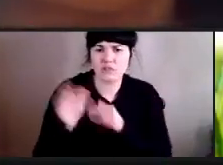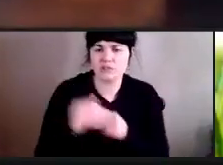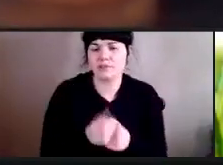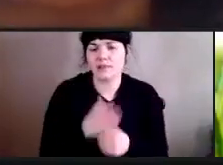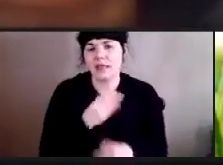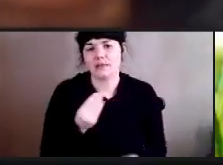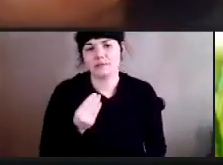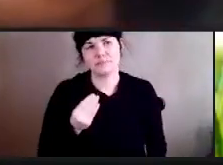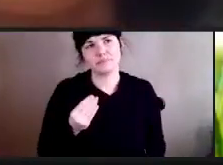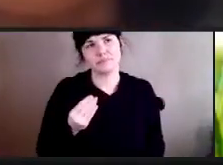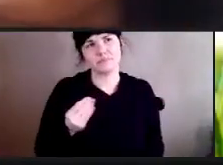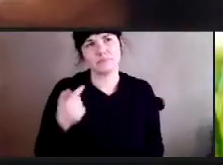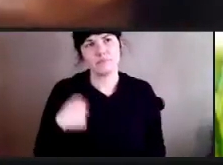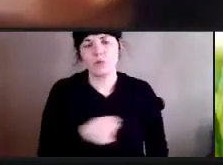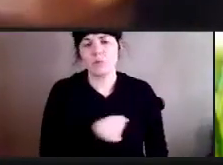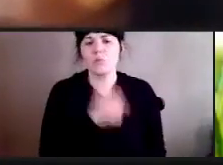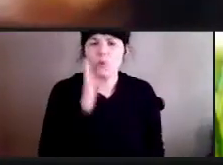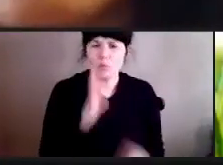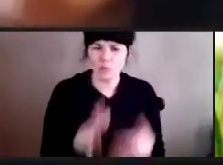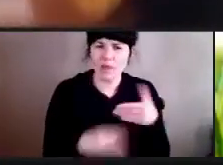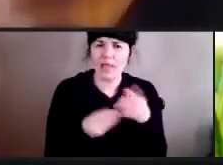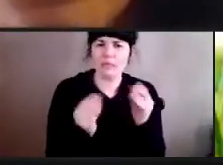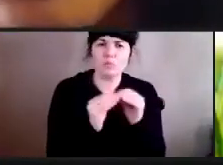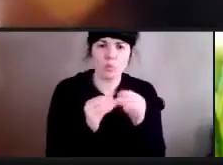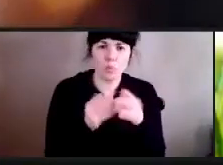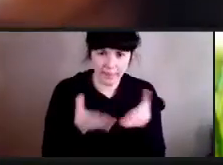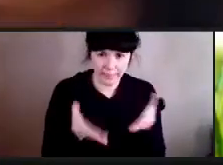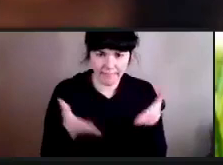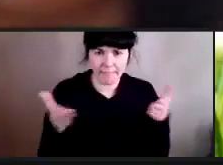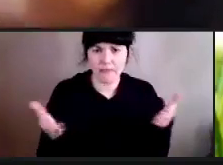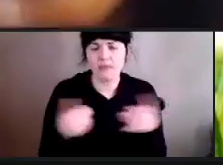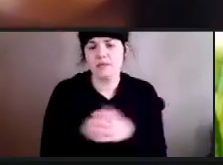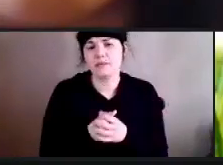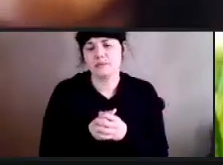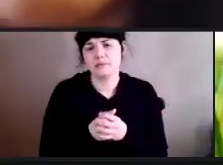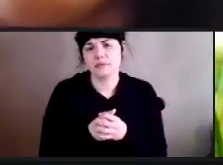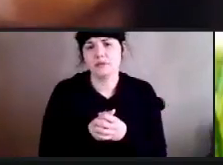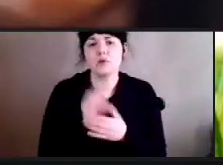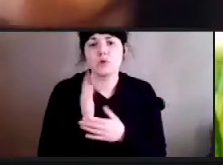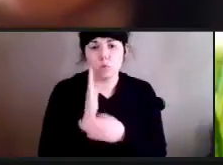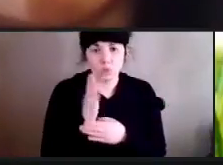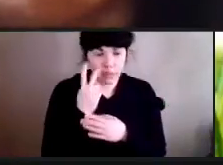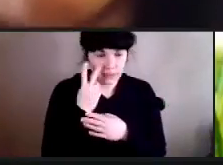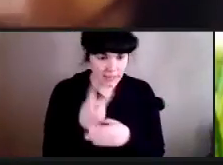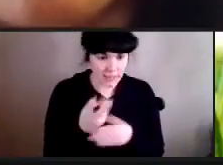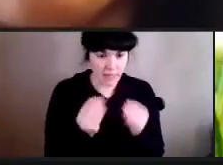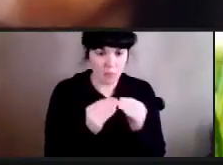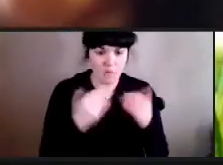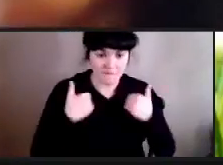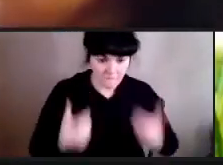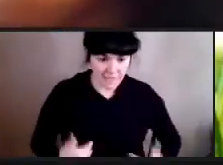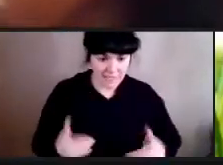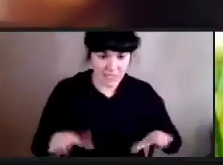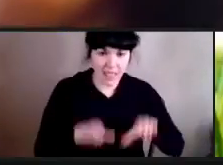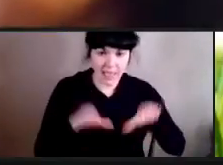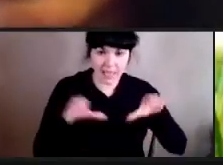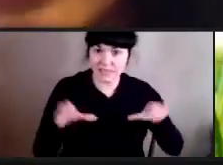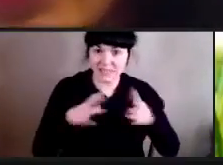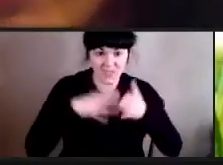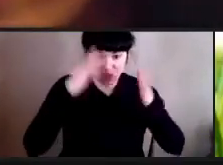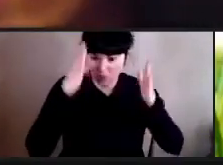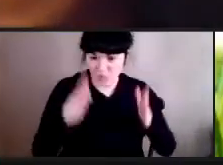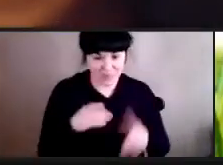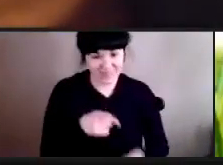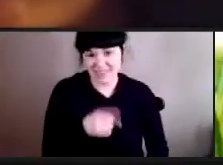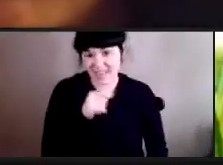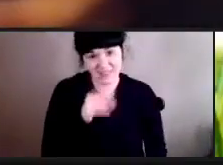things that you would see like in camp, so that you would see more of the physical activity that students also have not received. We recently, and